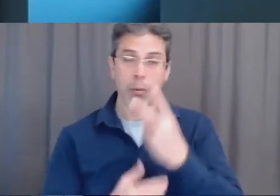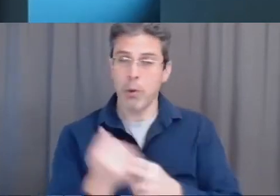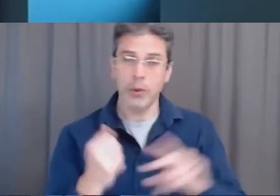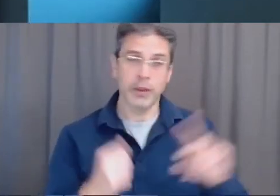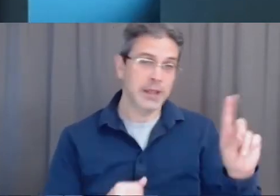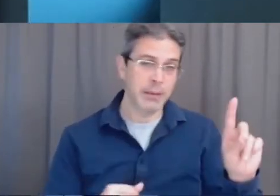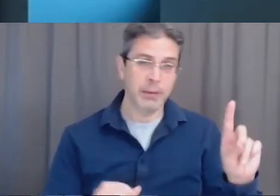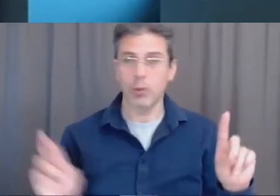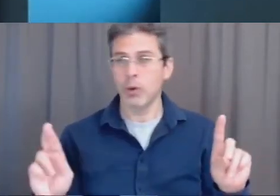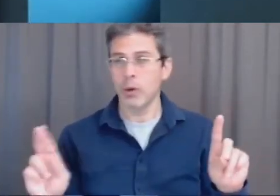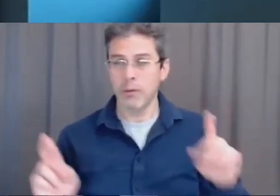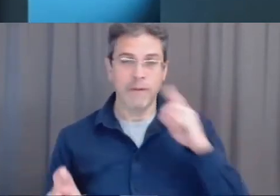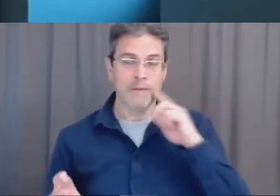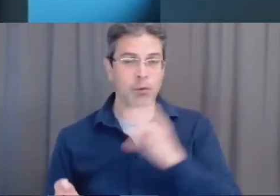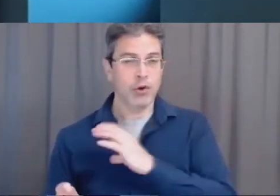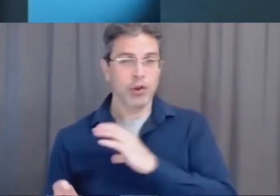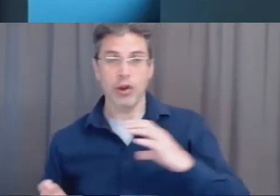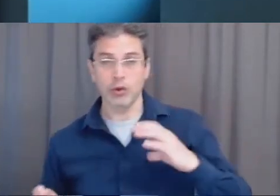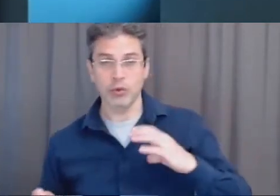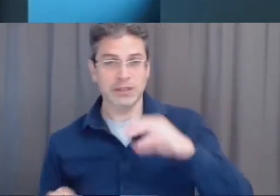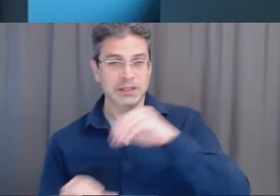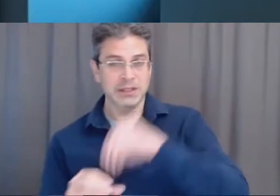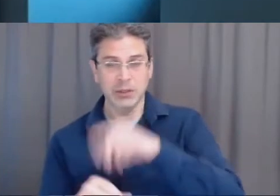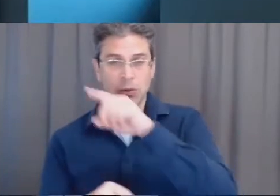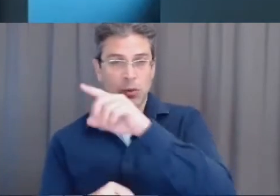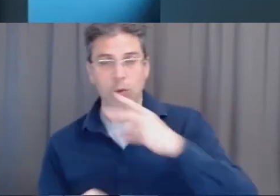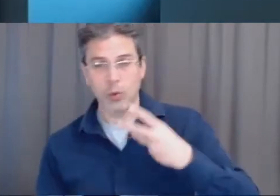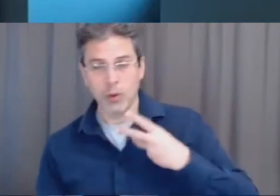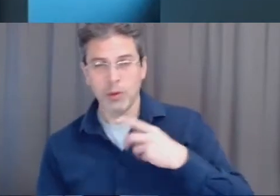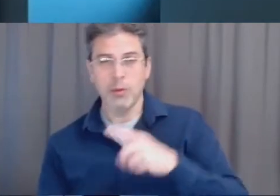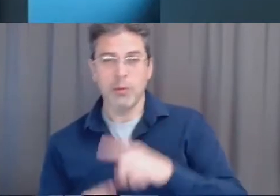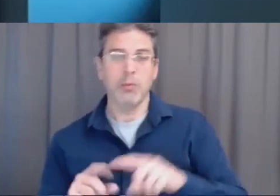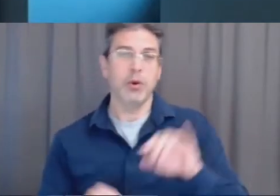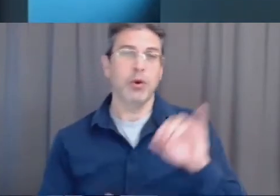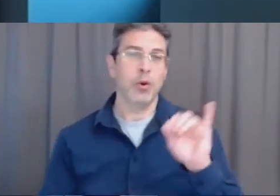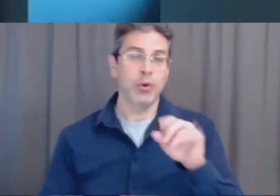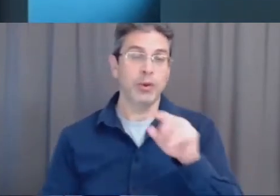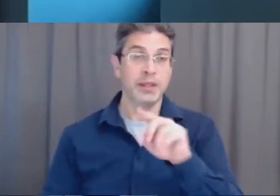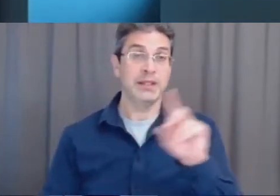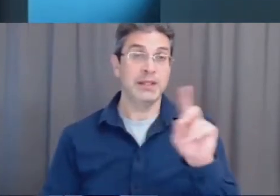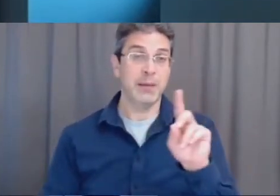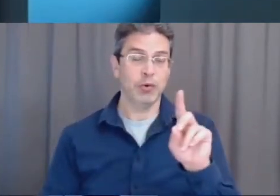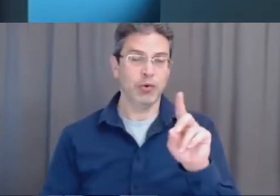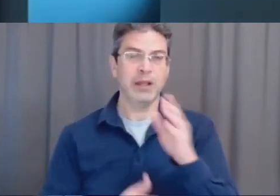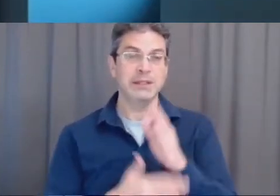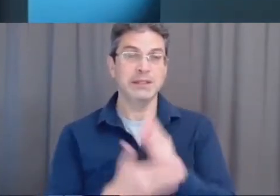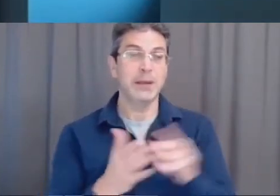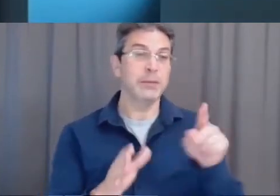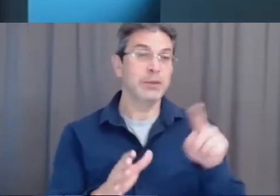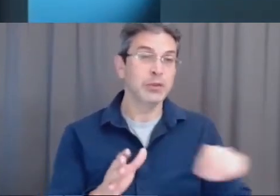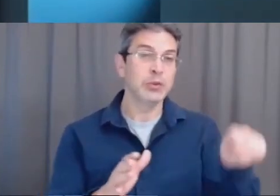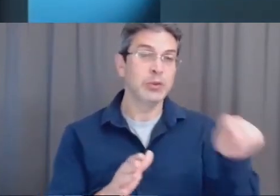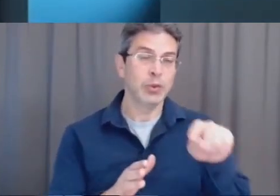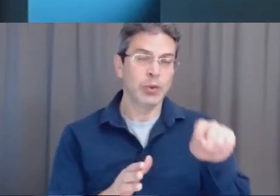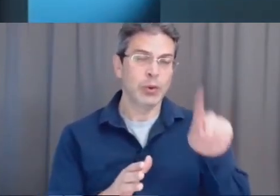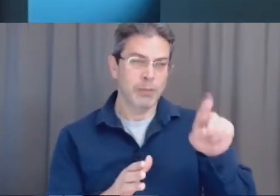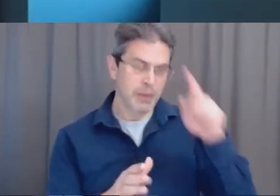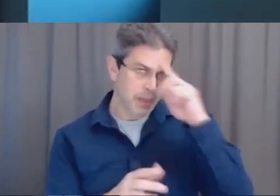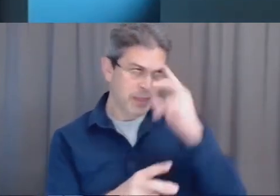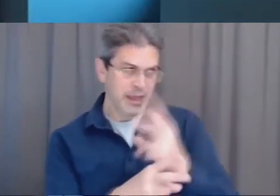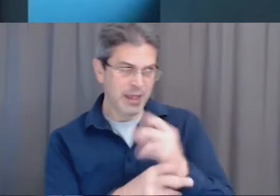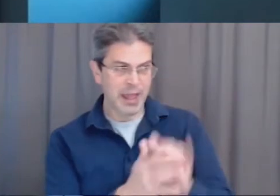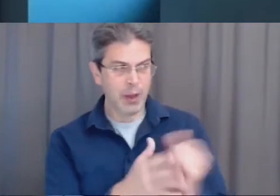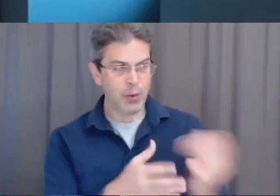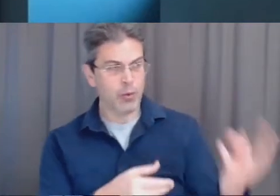the progressive side of the Democratic Party, that that Biden needs to be balancing in his